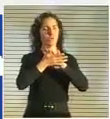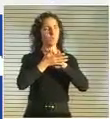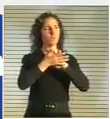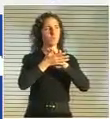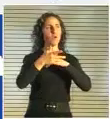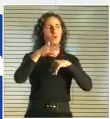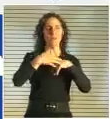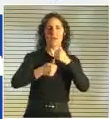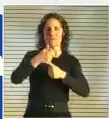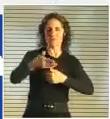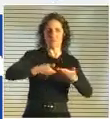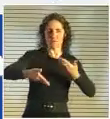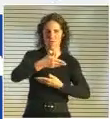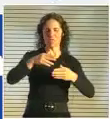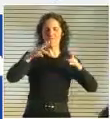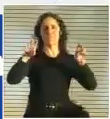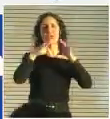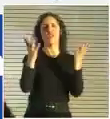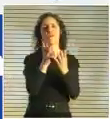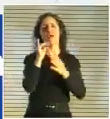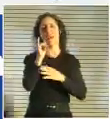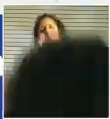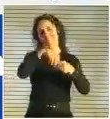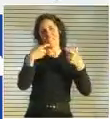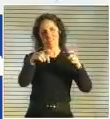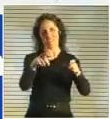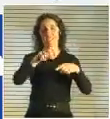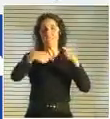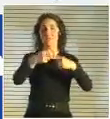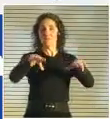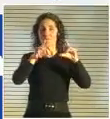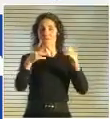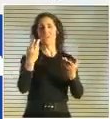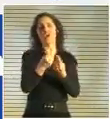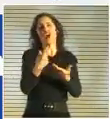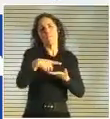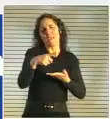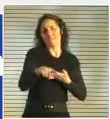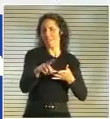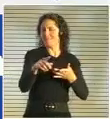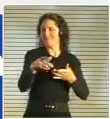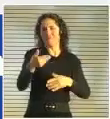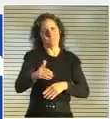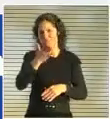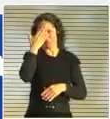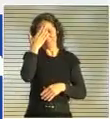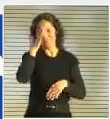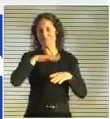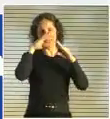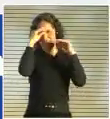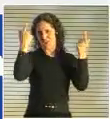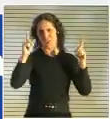globally. And I will finalize with some key takeaways and potential ways forward for tourism as well in terms of